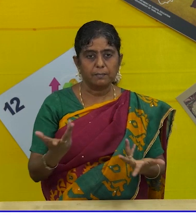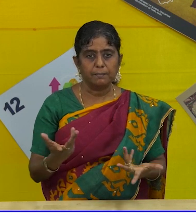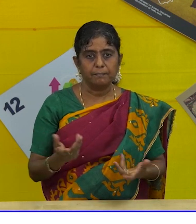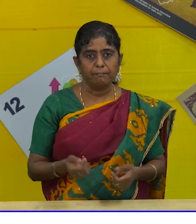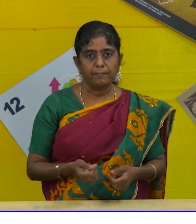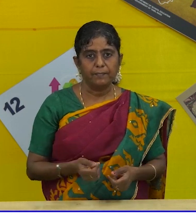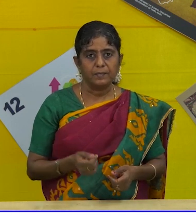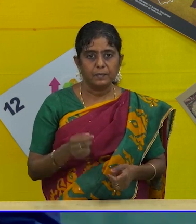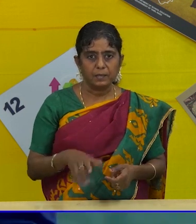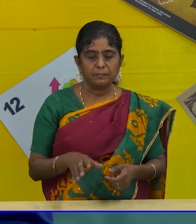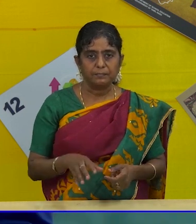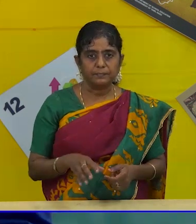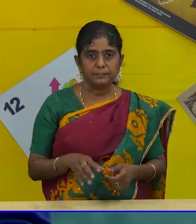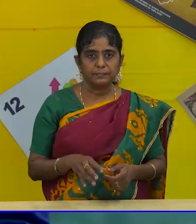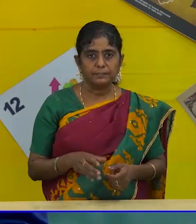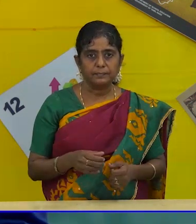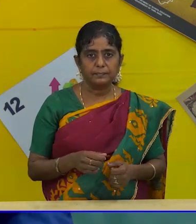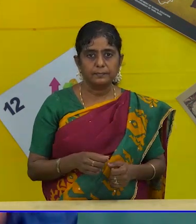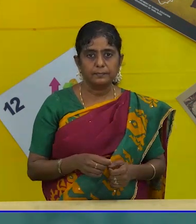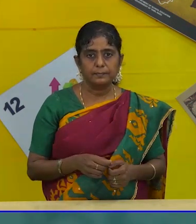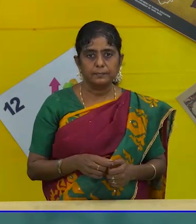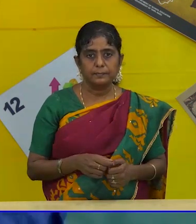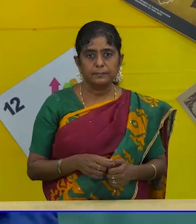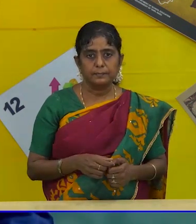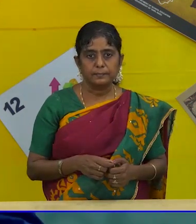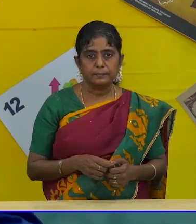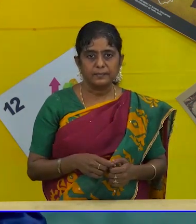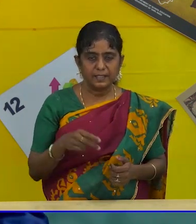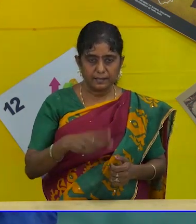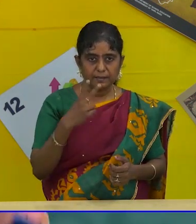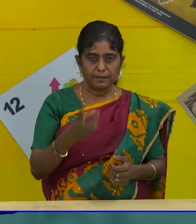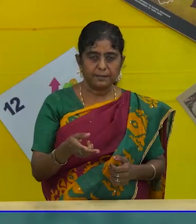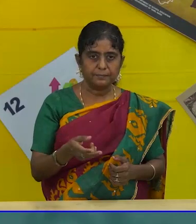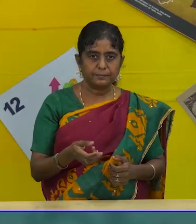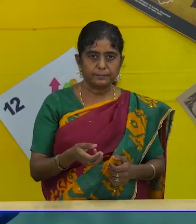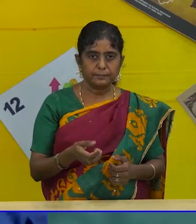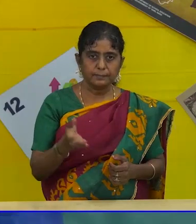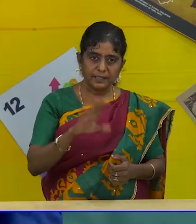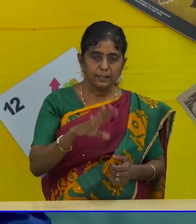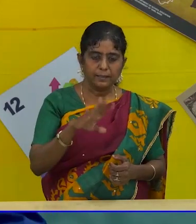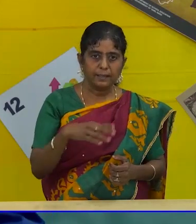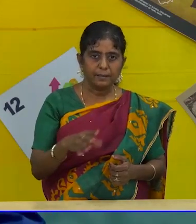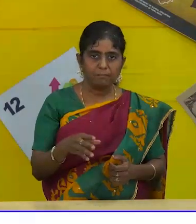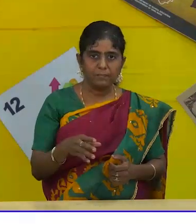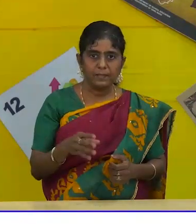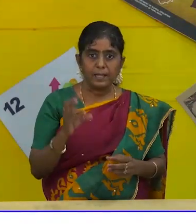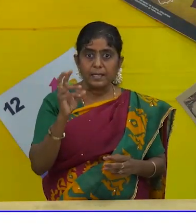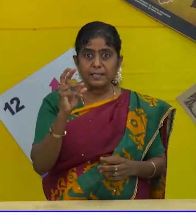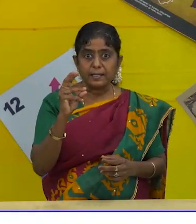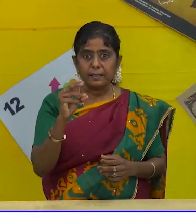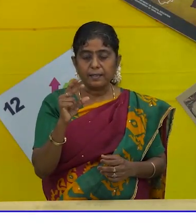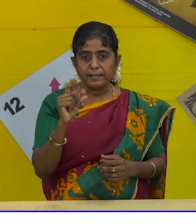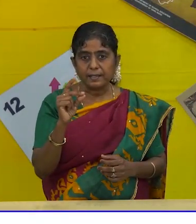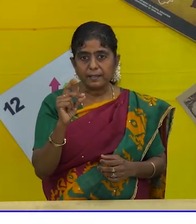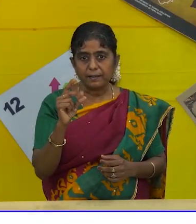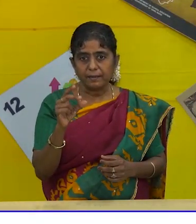solution. So that the system has no solution. And see some other diagram also. In the second diagram,